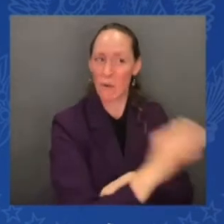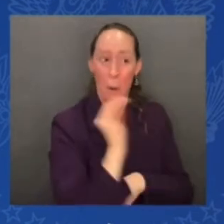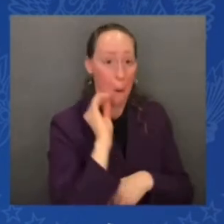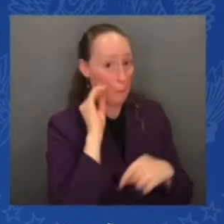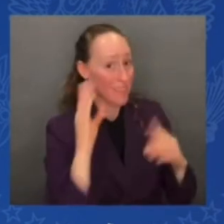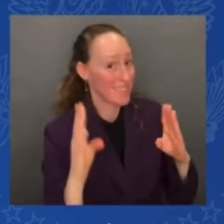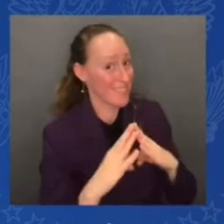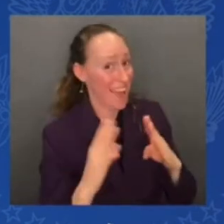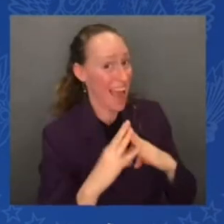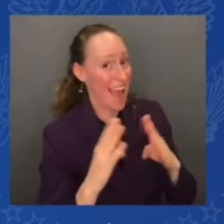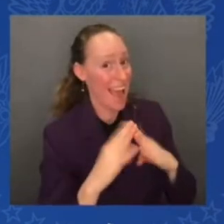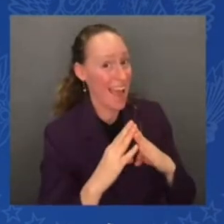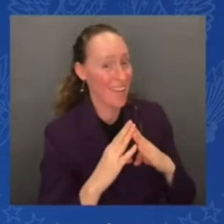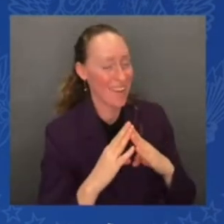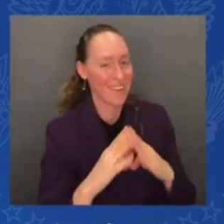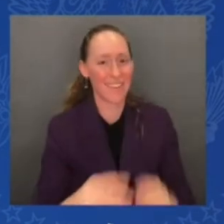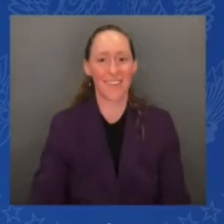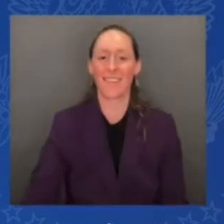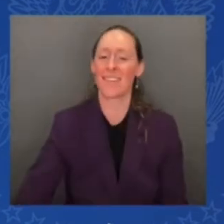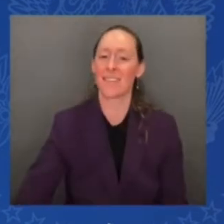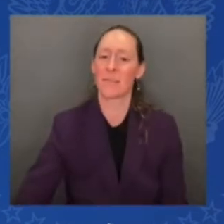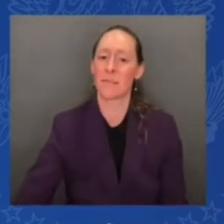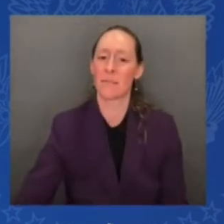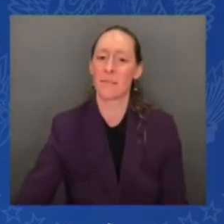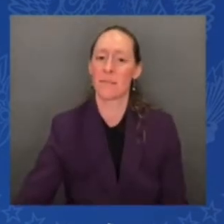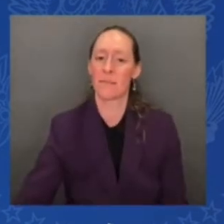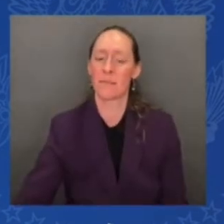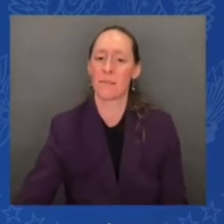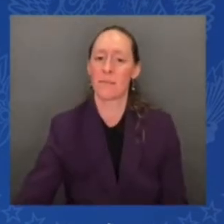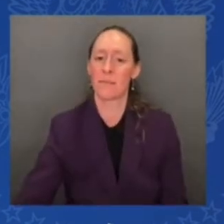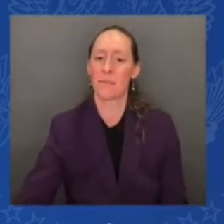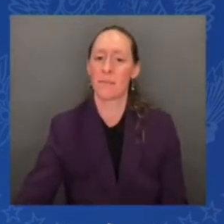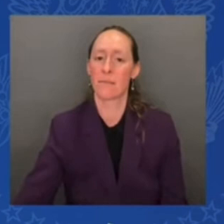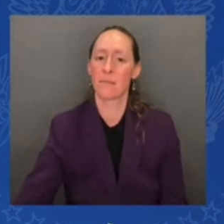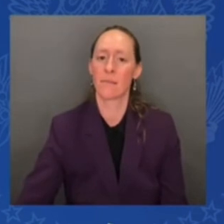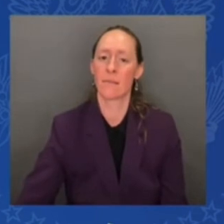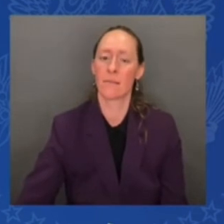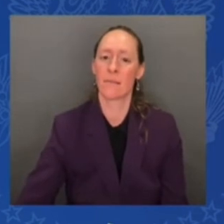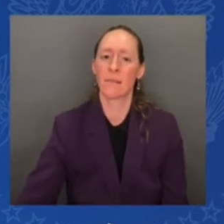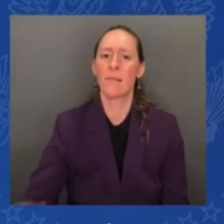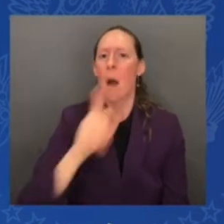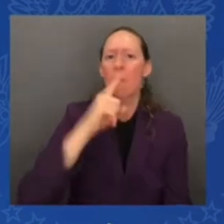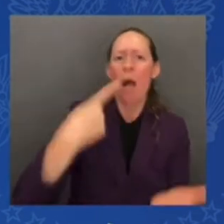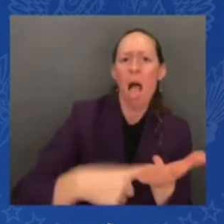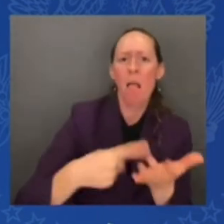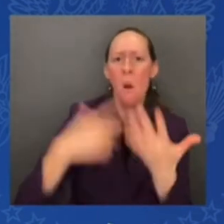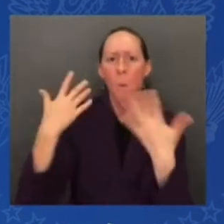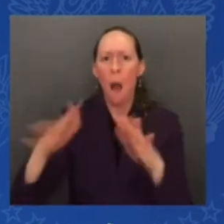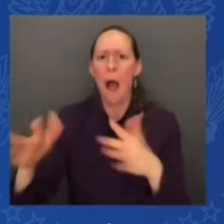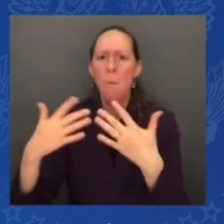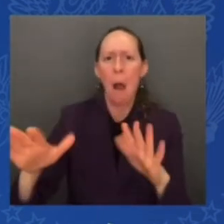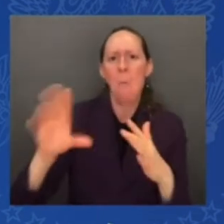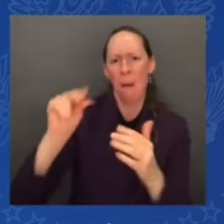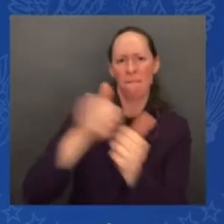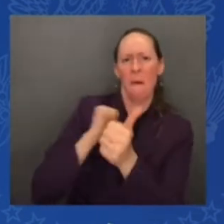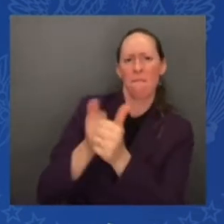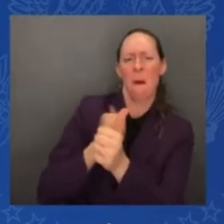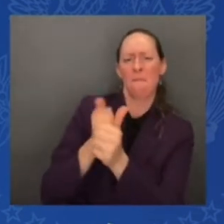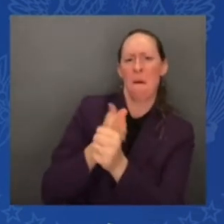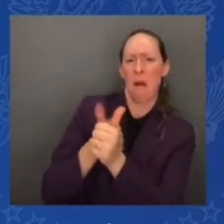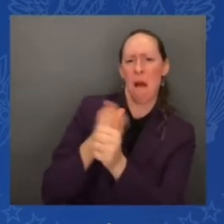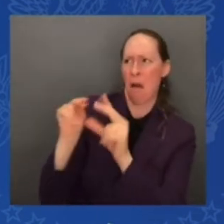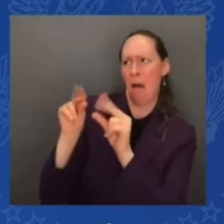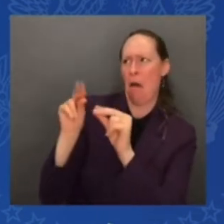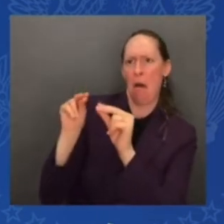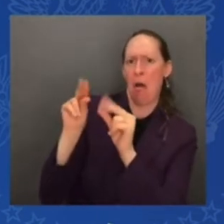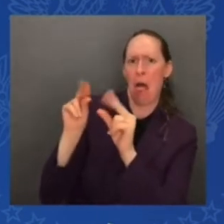railed against its passage. But that's okay. She's welcoming it now. When I ran for office, I promised to be